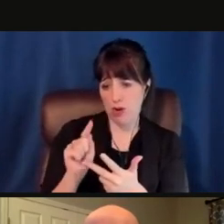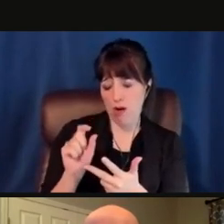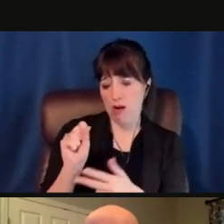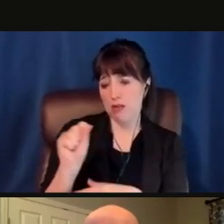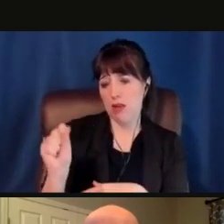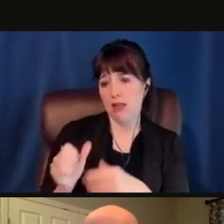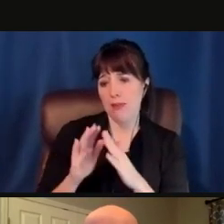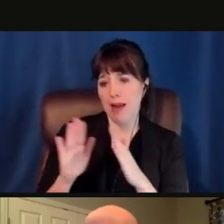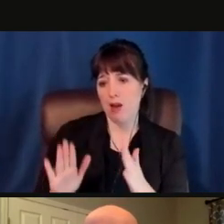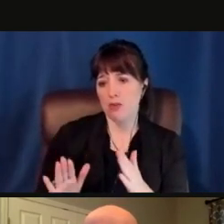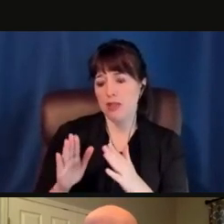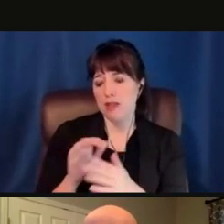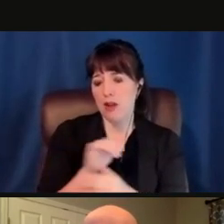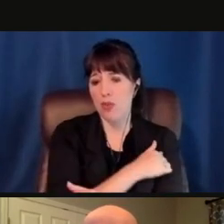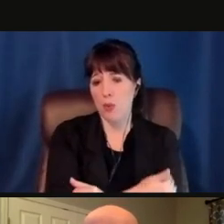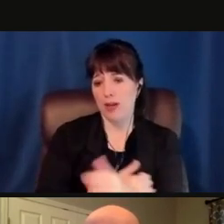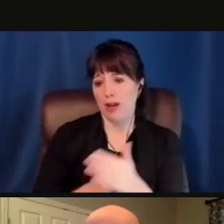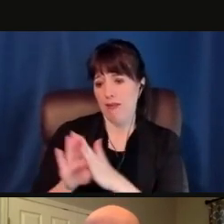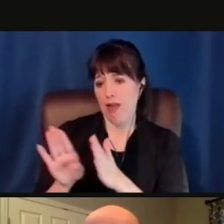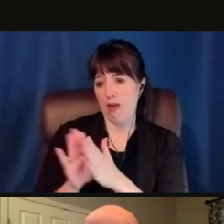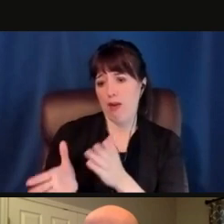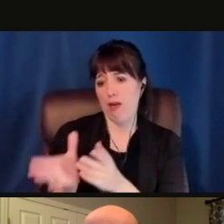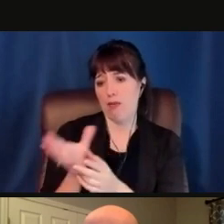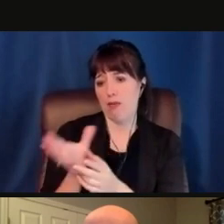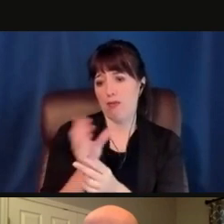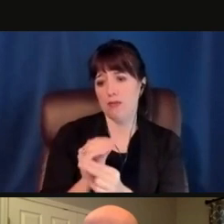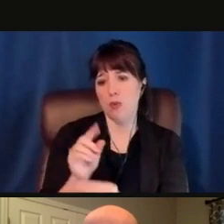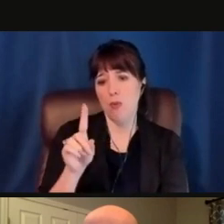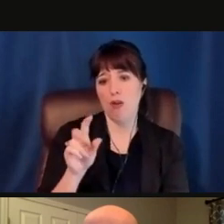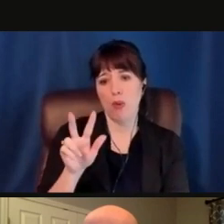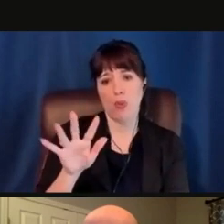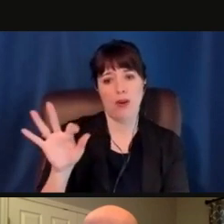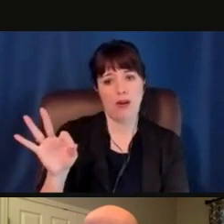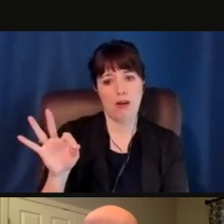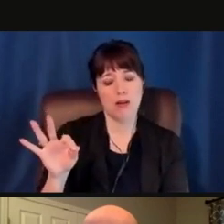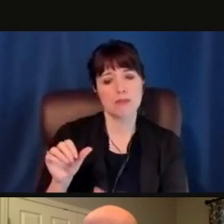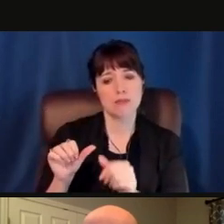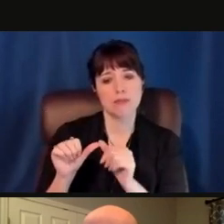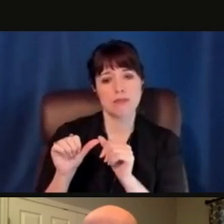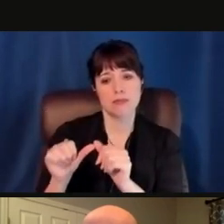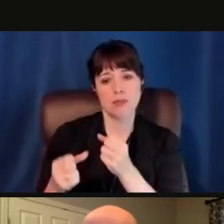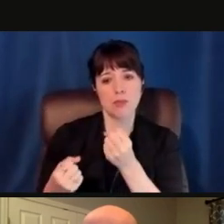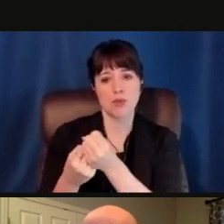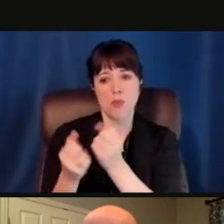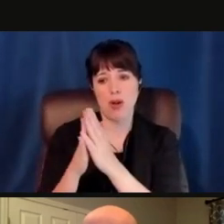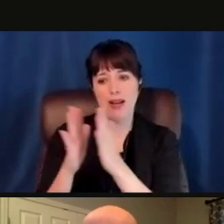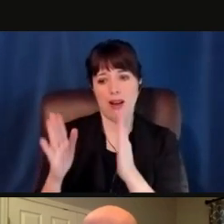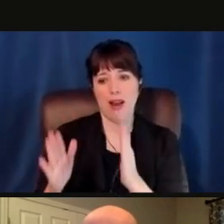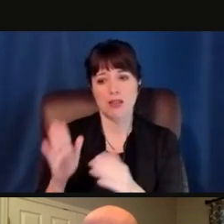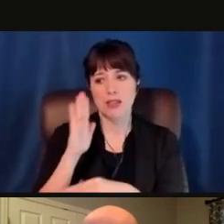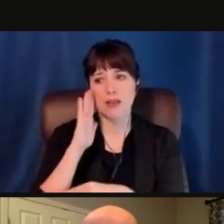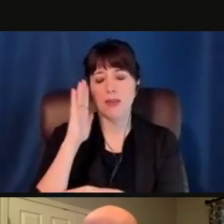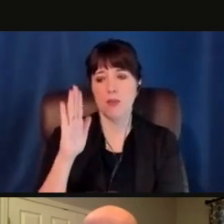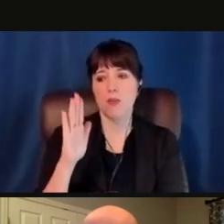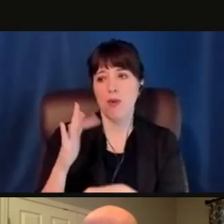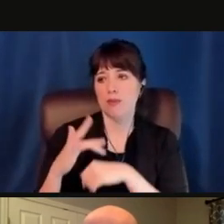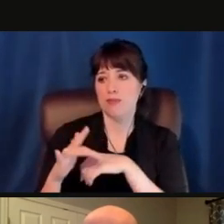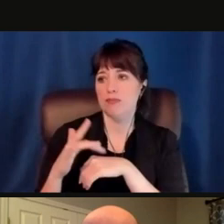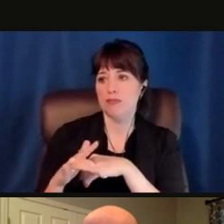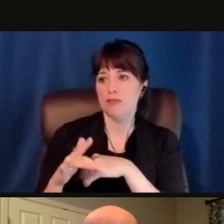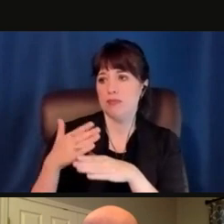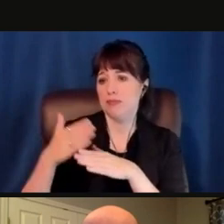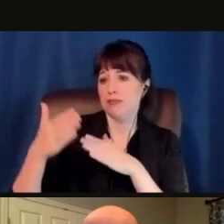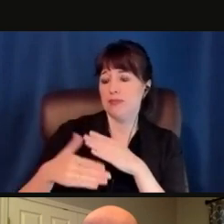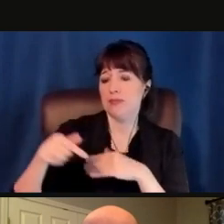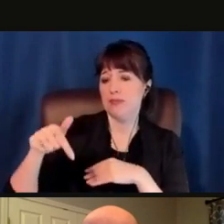developments, and that's a total of 149 permanent supportive housing units that we'll have online by the end, at the